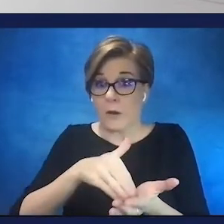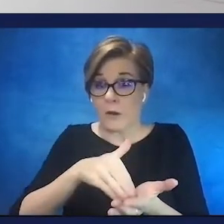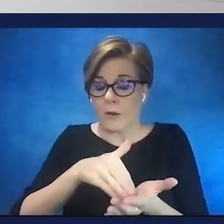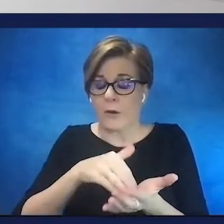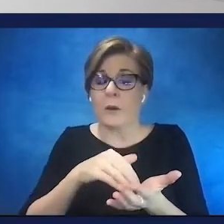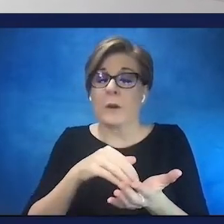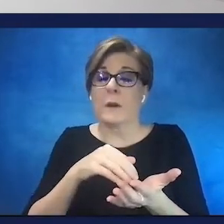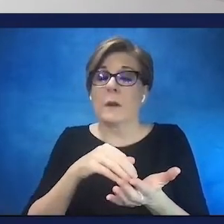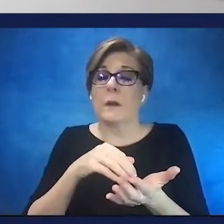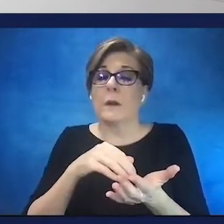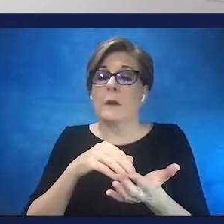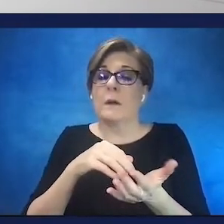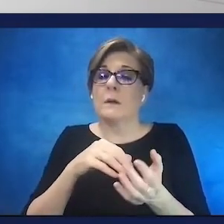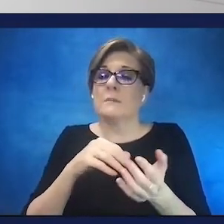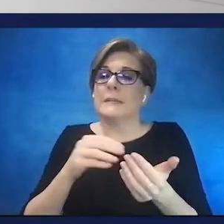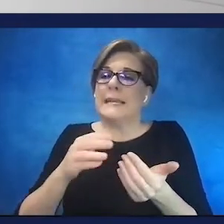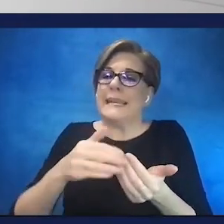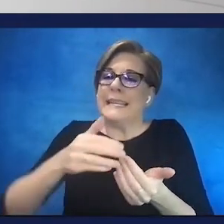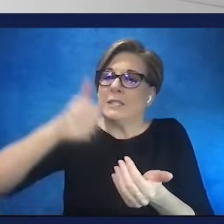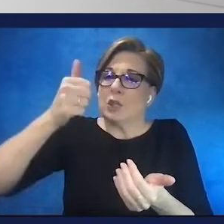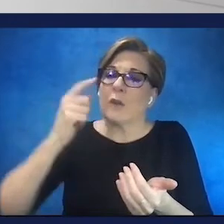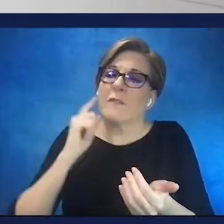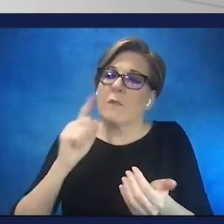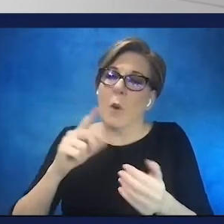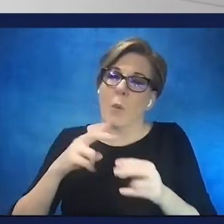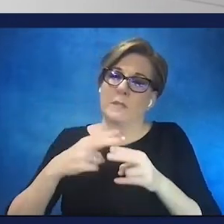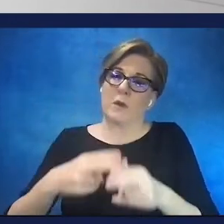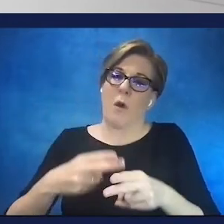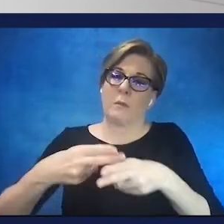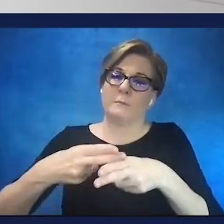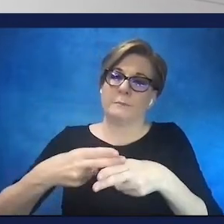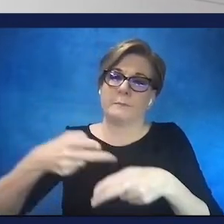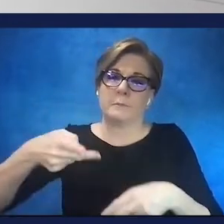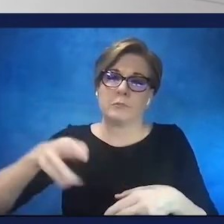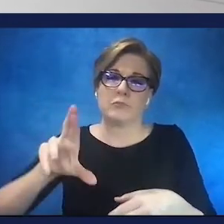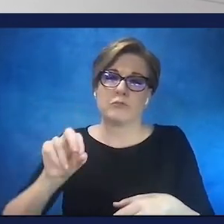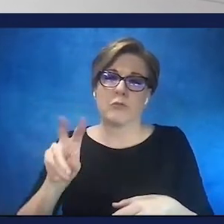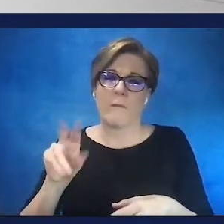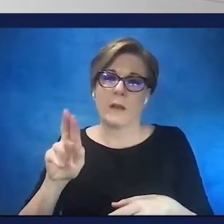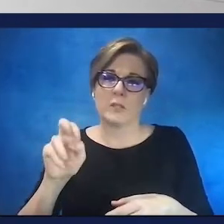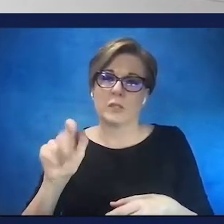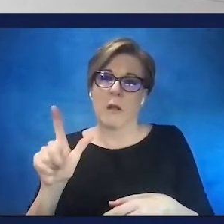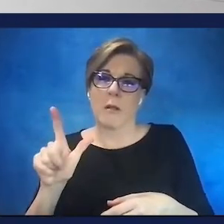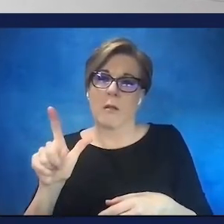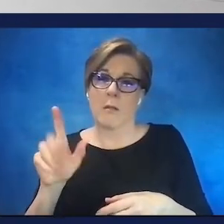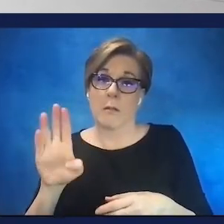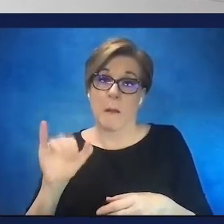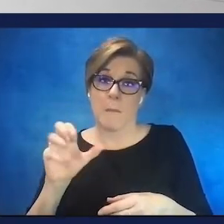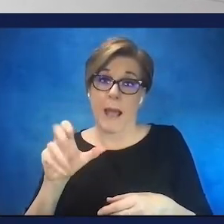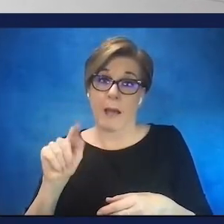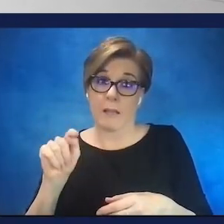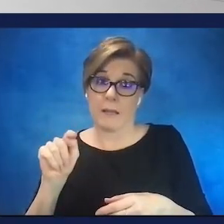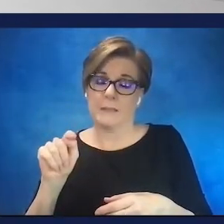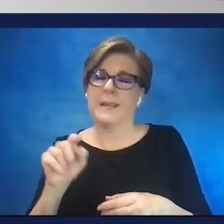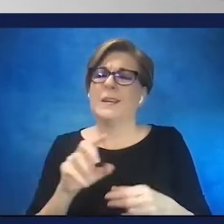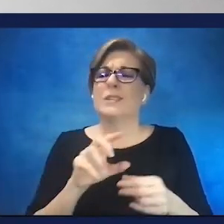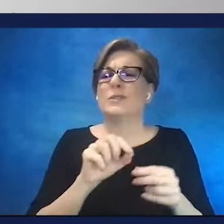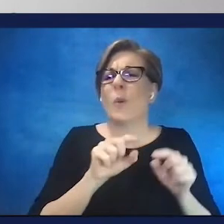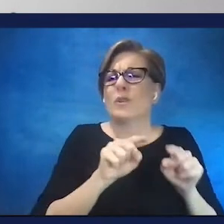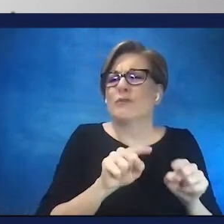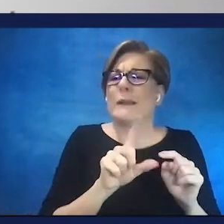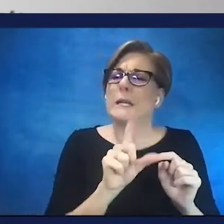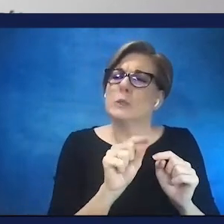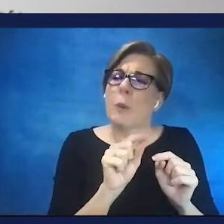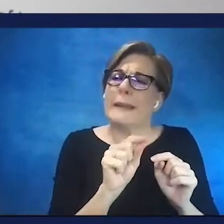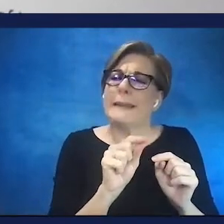almost entirely, is provisional ballots. So back in the 2000s and even in the teens in the 2000s, we used